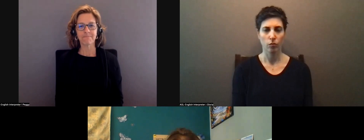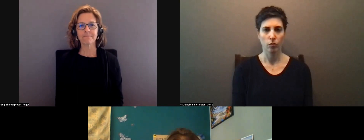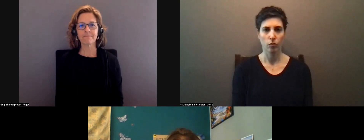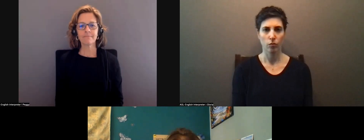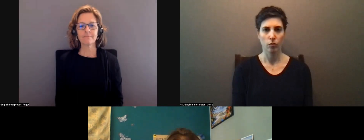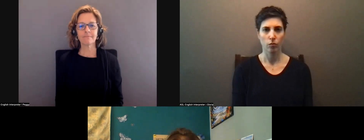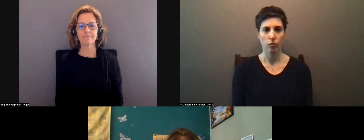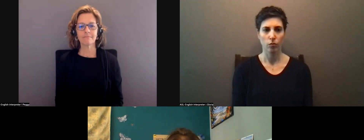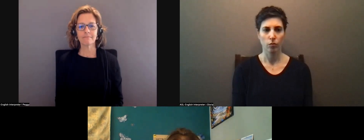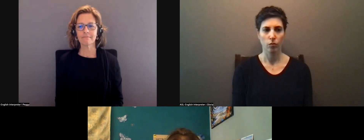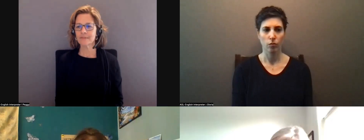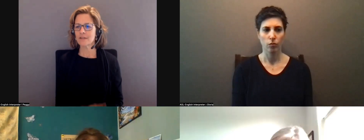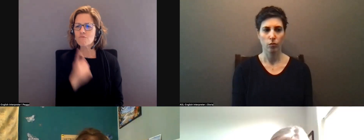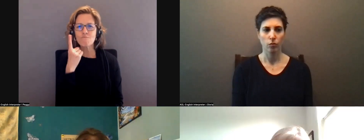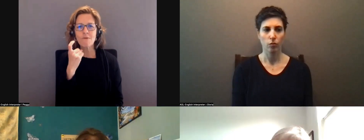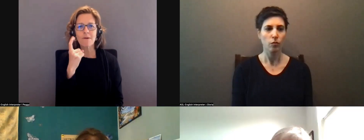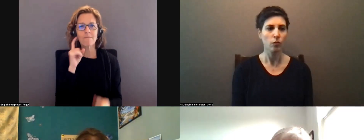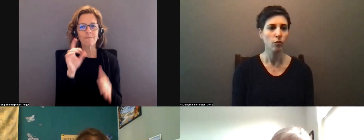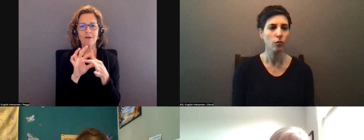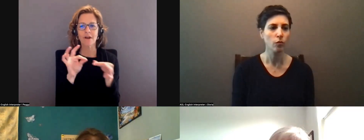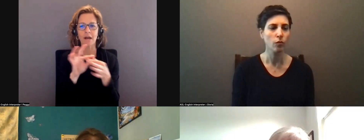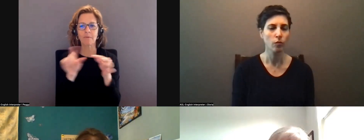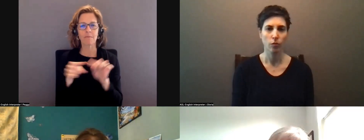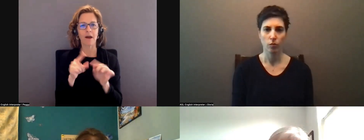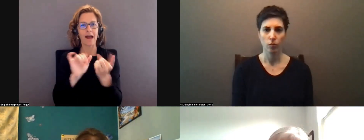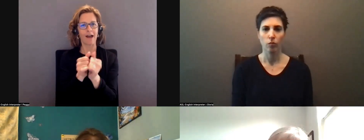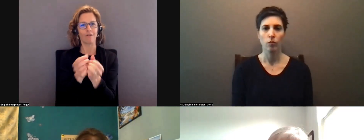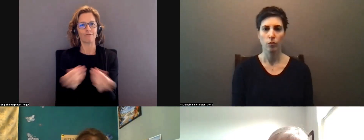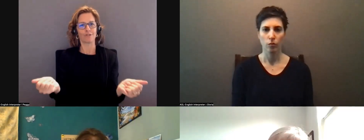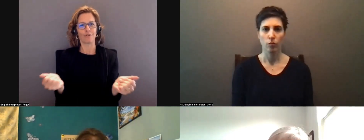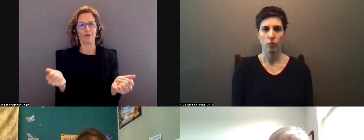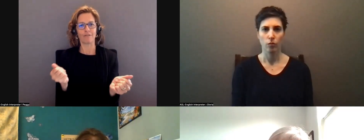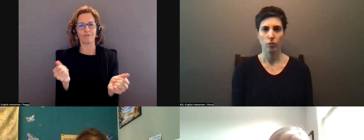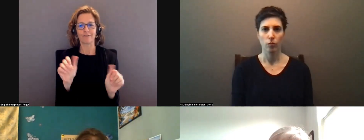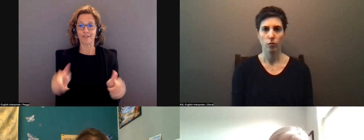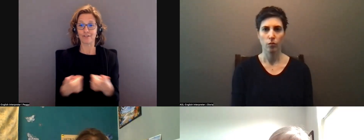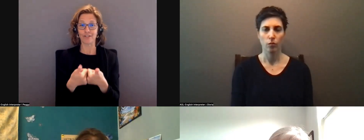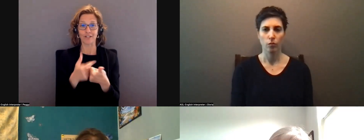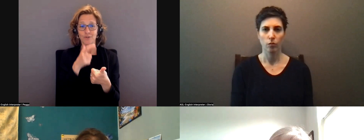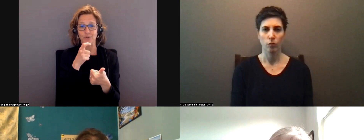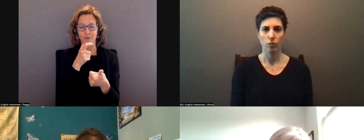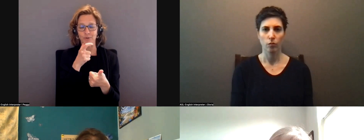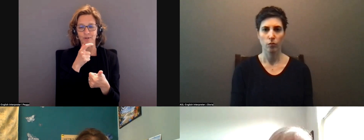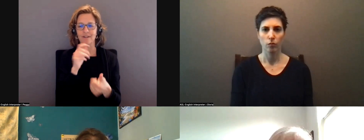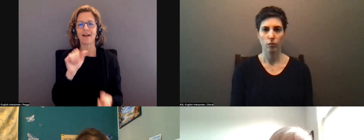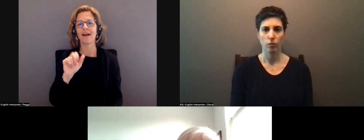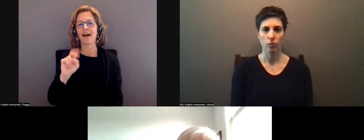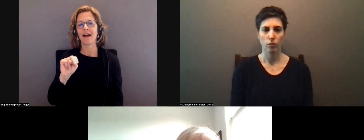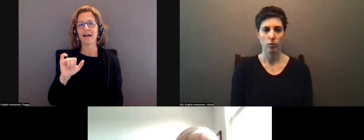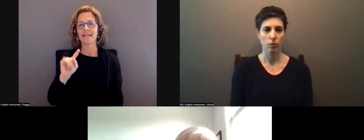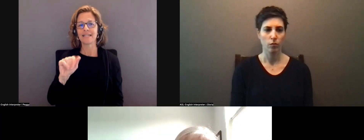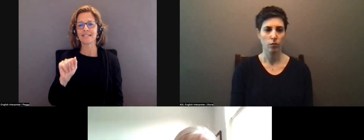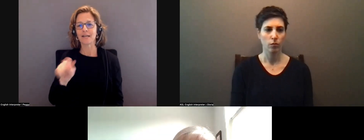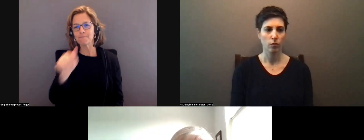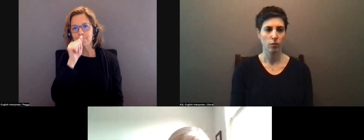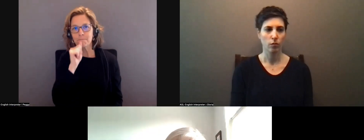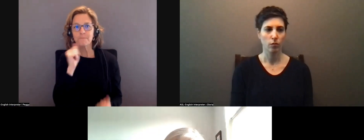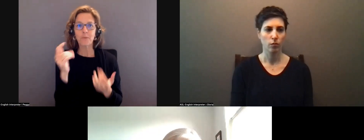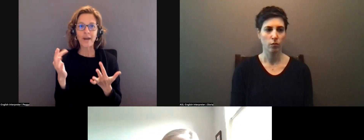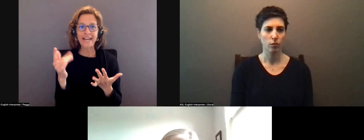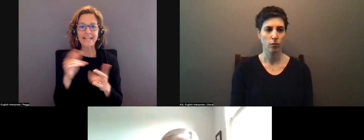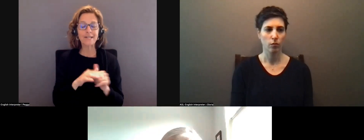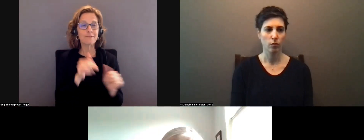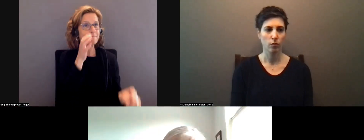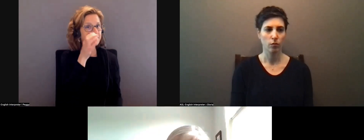last person who will kind of address this question, sorry, Anita, I know you've been patiently waiting in the